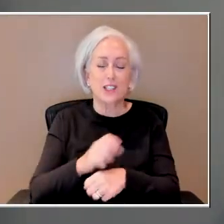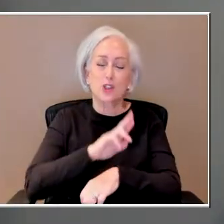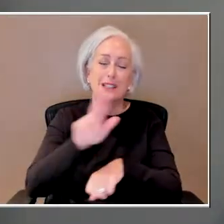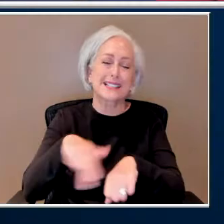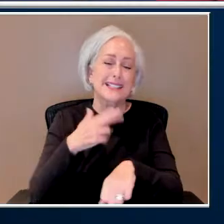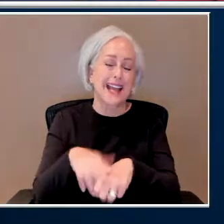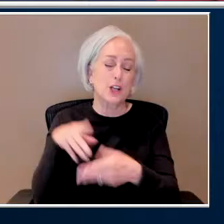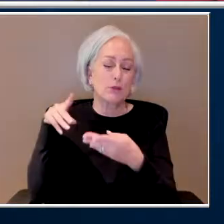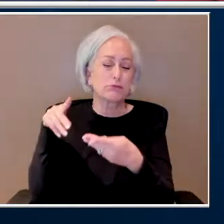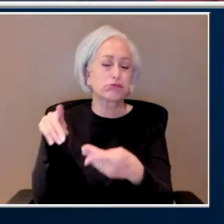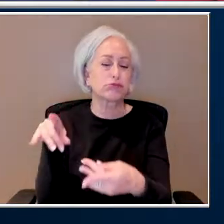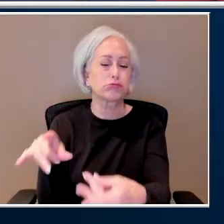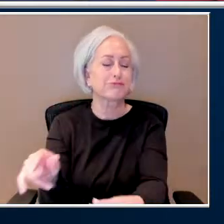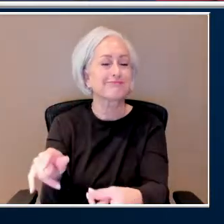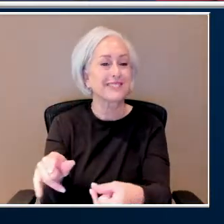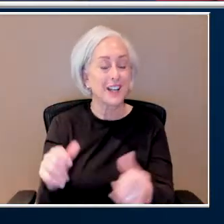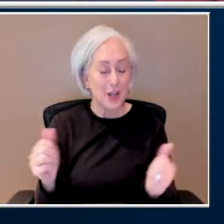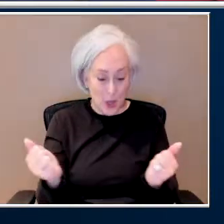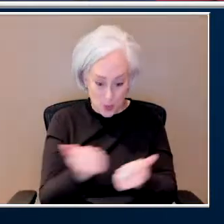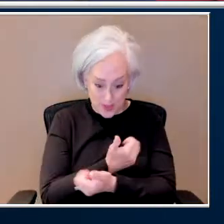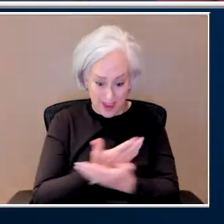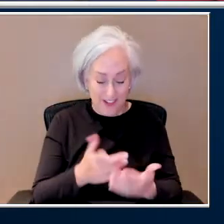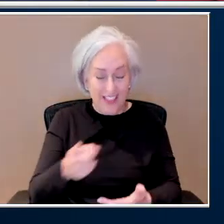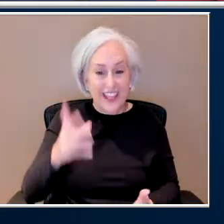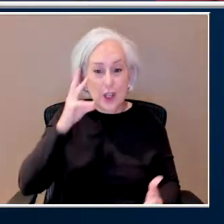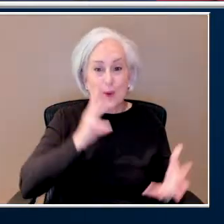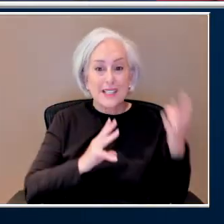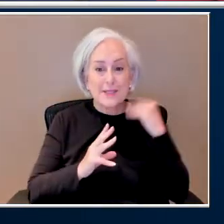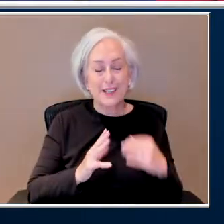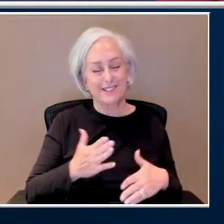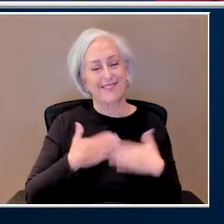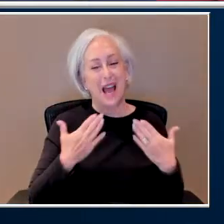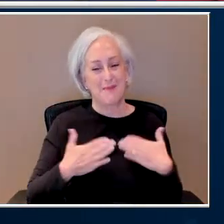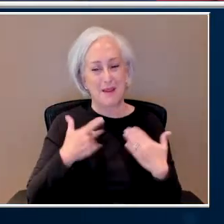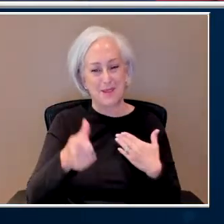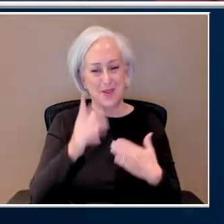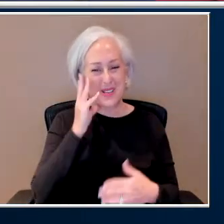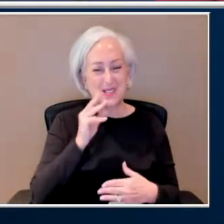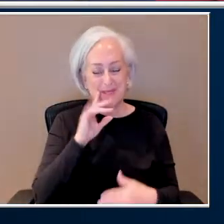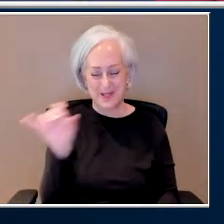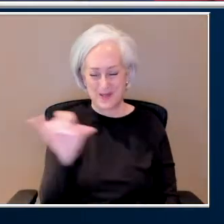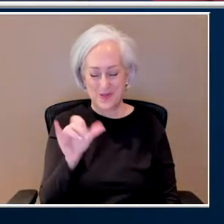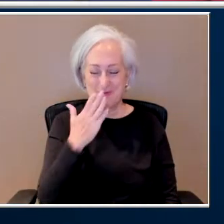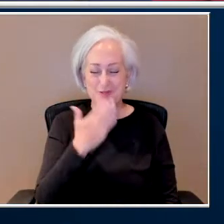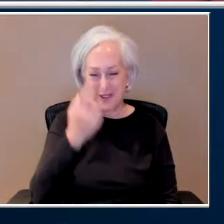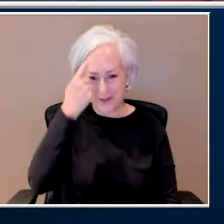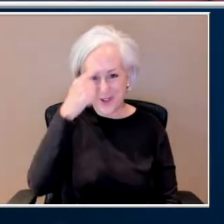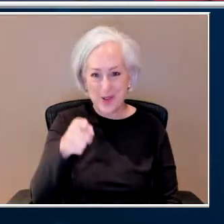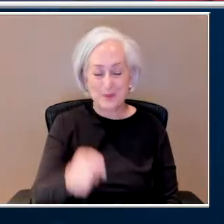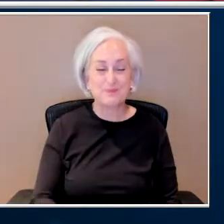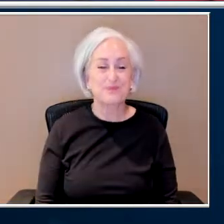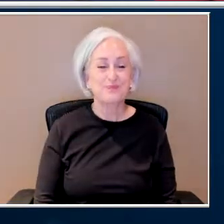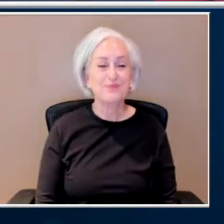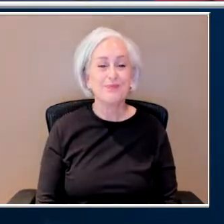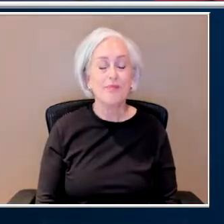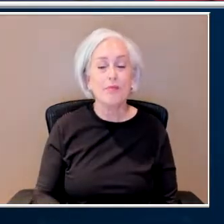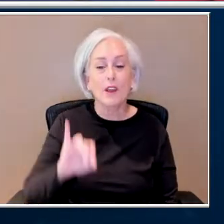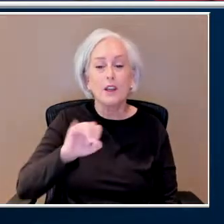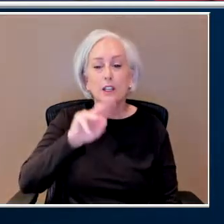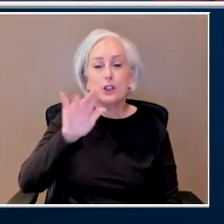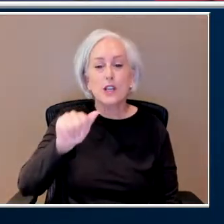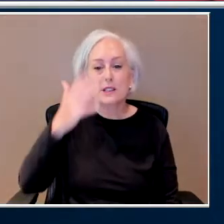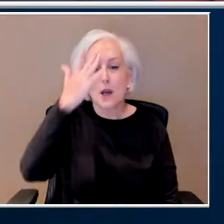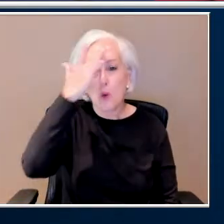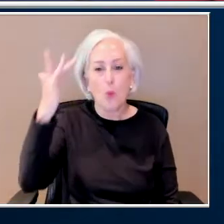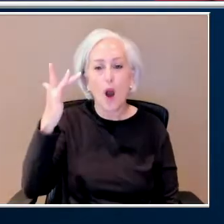Well, with all you've gone through, I'm glad you got to experience that as well. So good for you. Jessica, I have to ask though, why was Brennan back in the hospital this